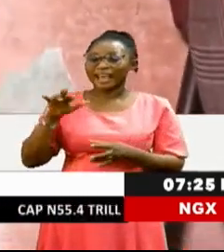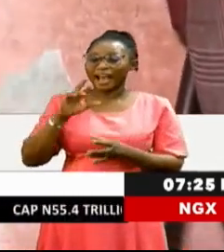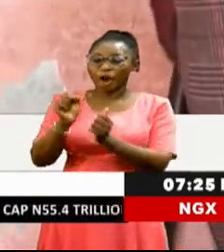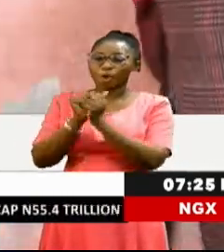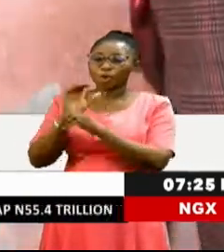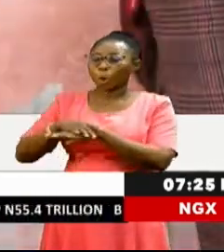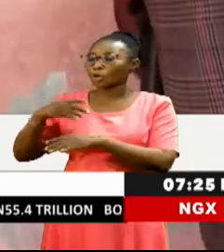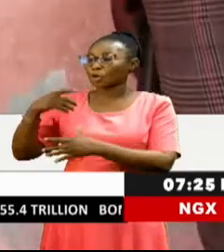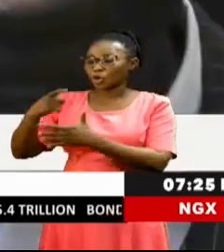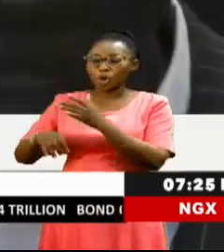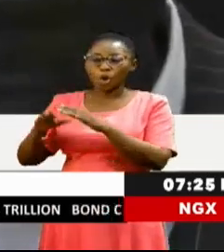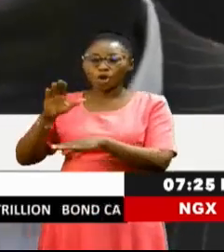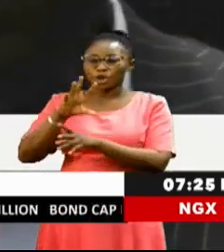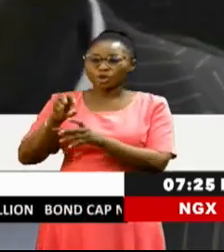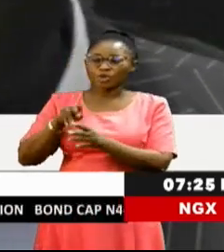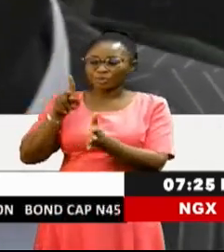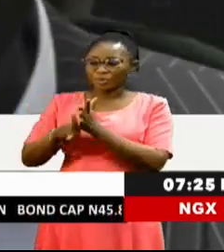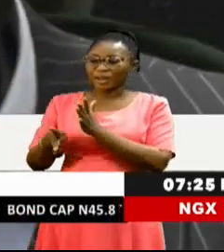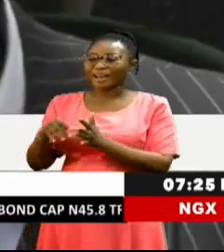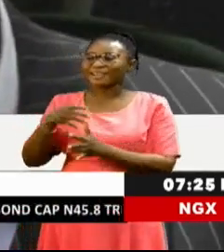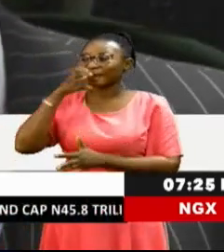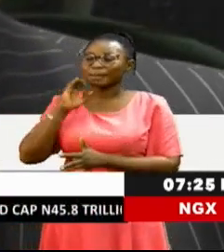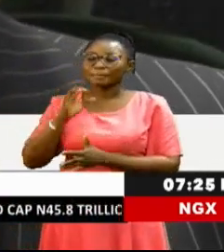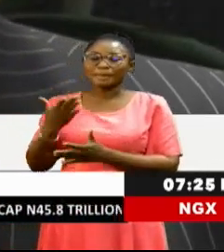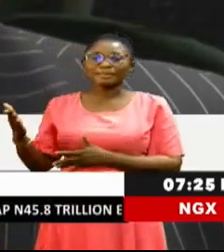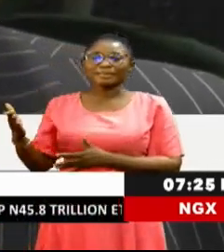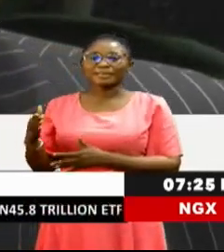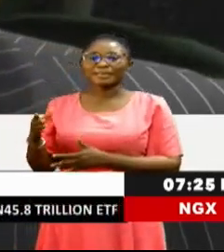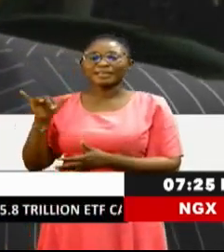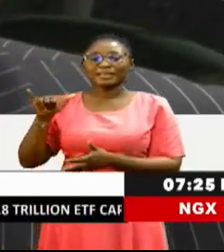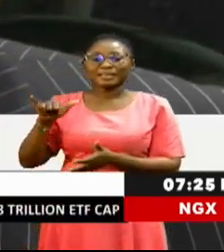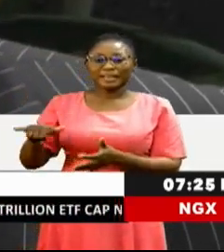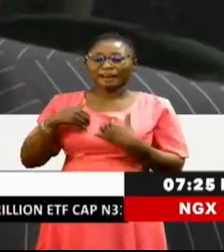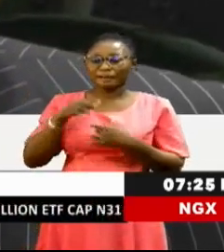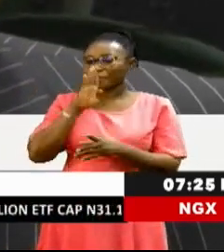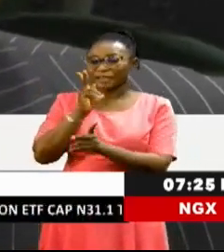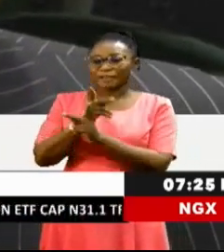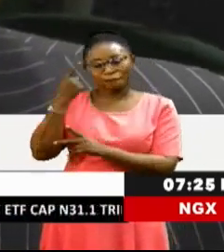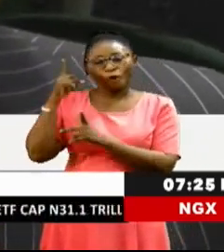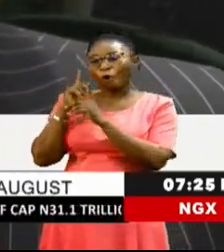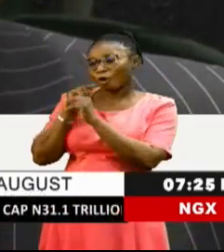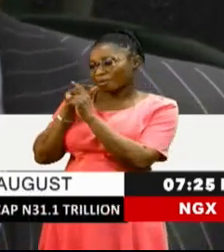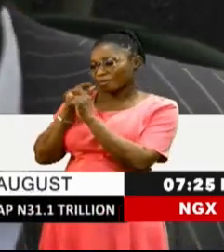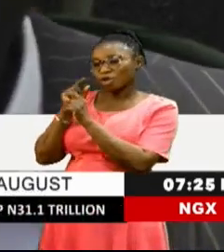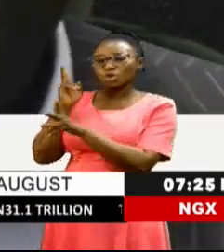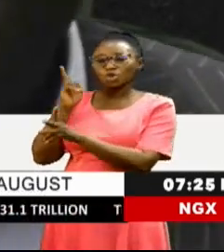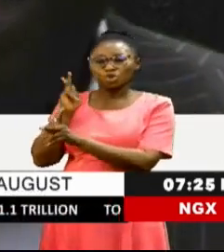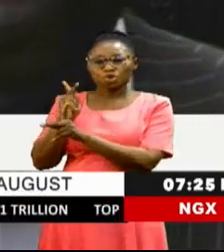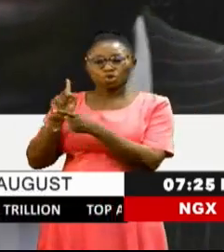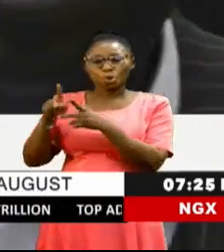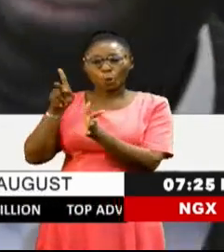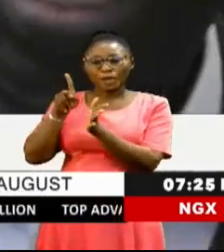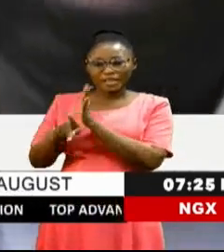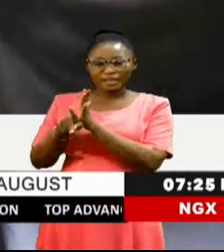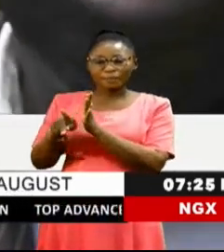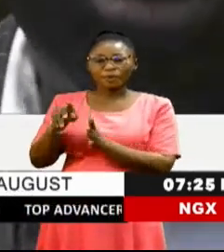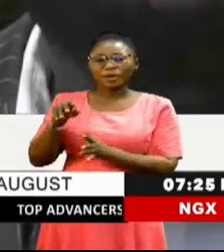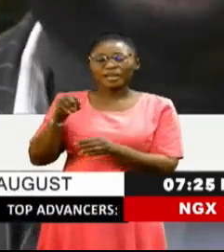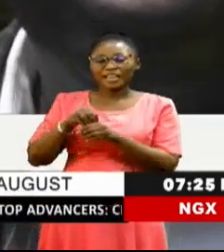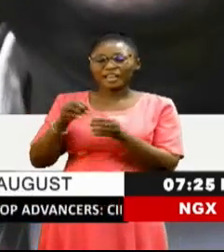charges including murder and criminal conspiracy. They have also been detained for conspiracy to murder in connection with the